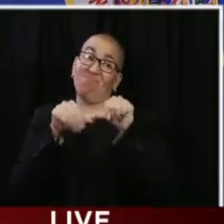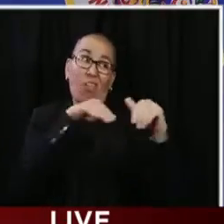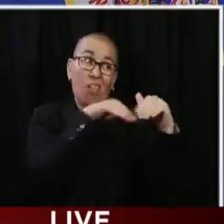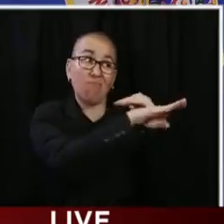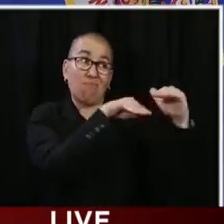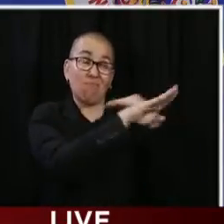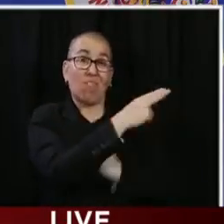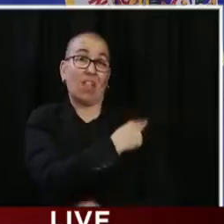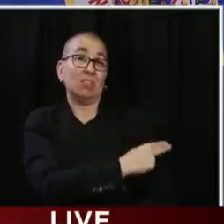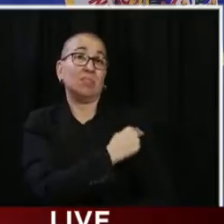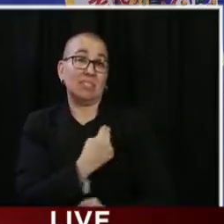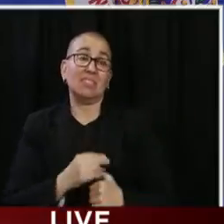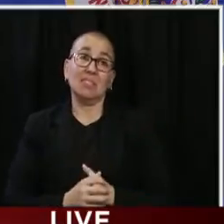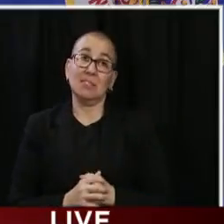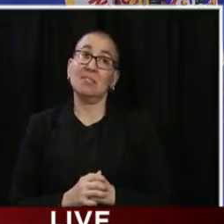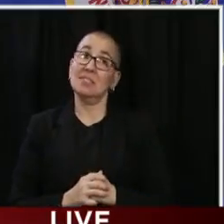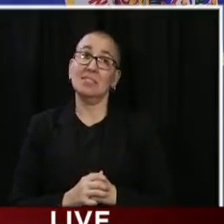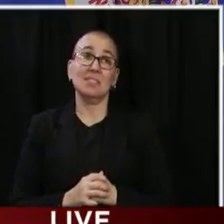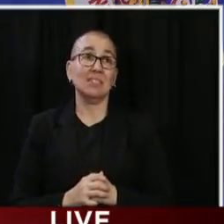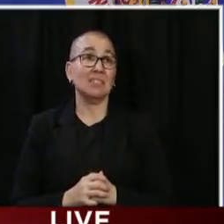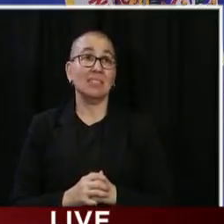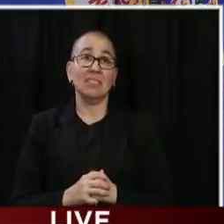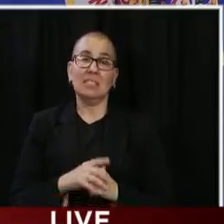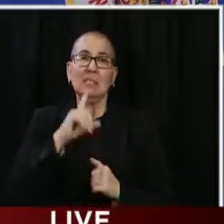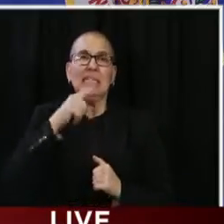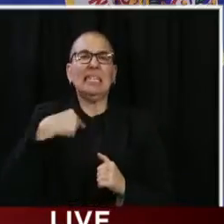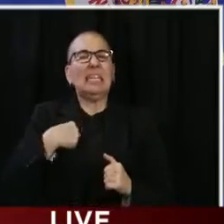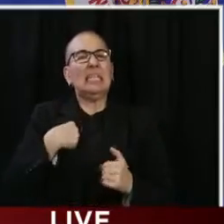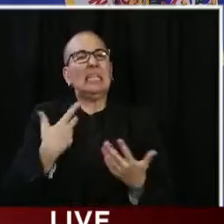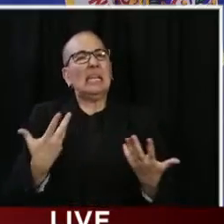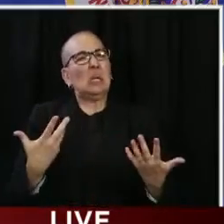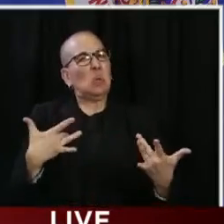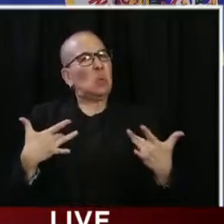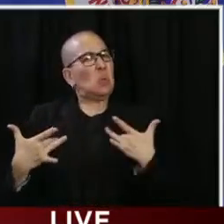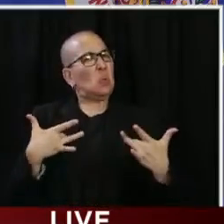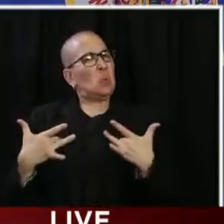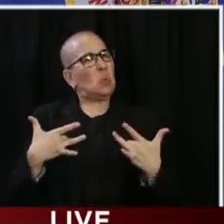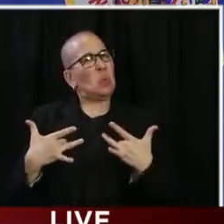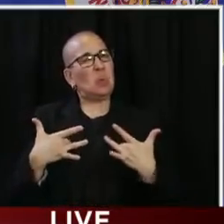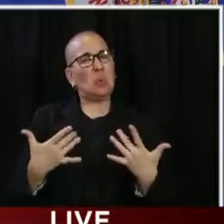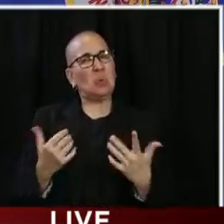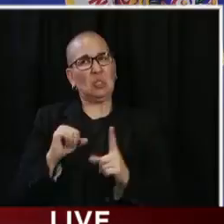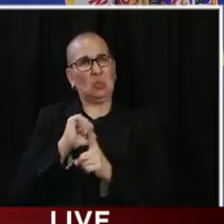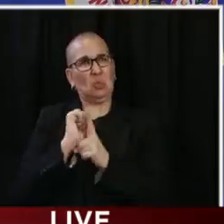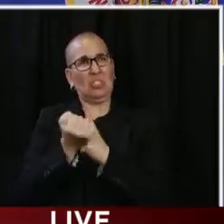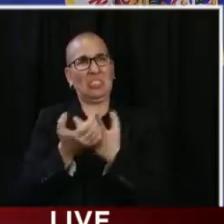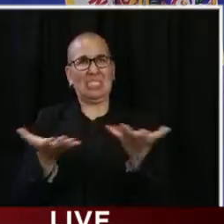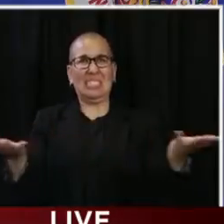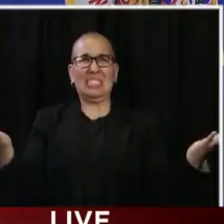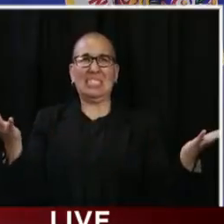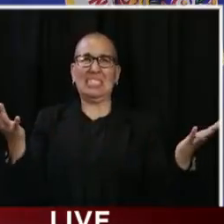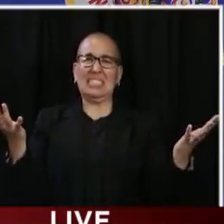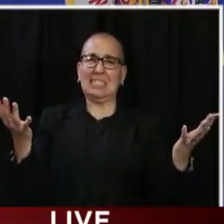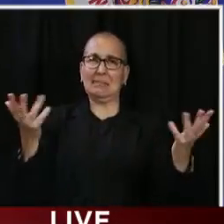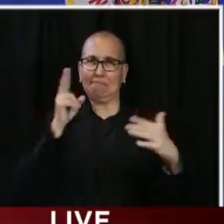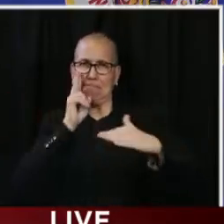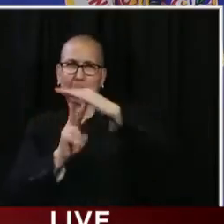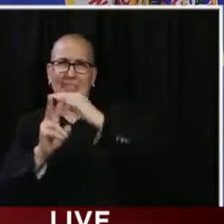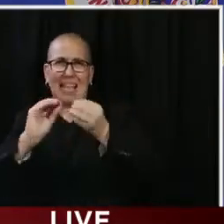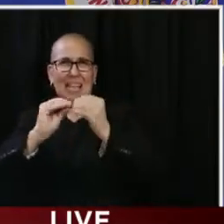and concern on my part that we're not in a situation that I would call predictable in terms of where the virus is going